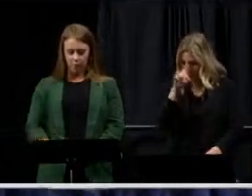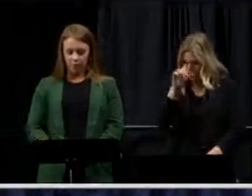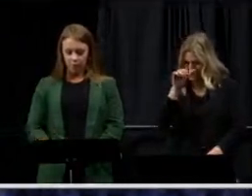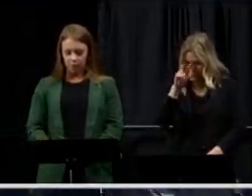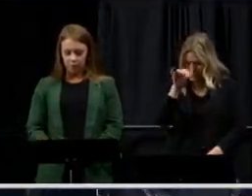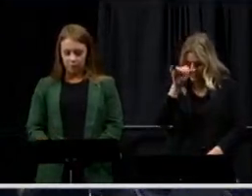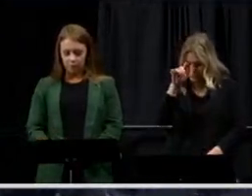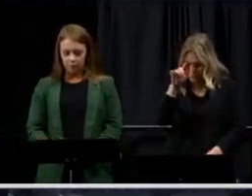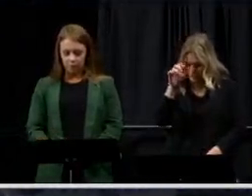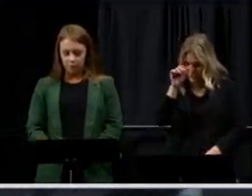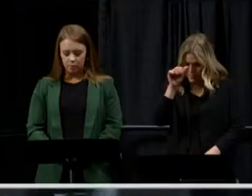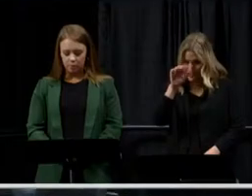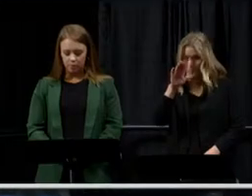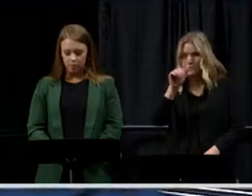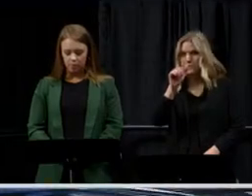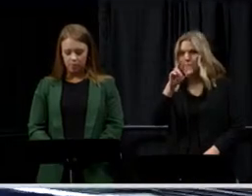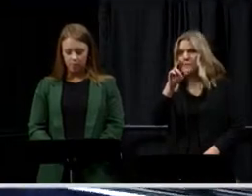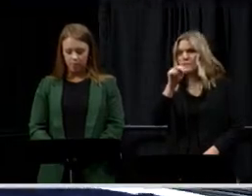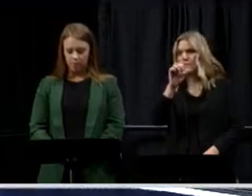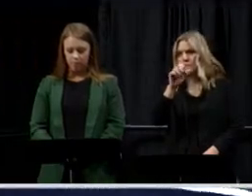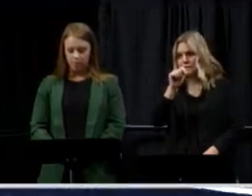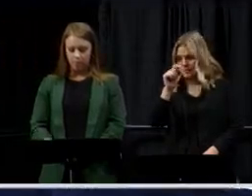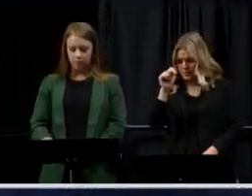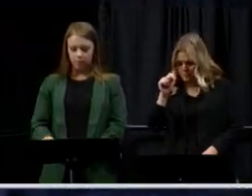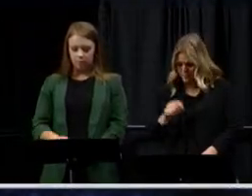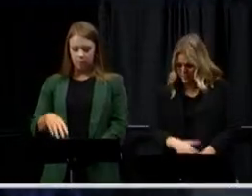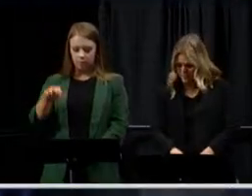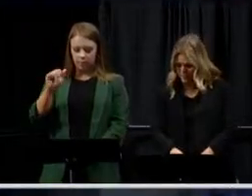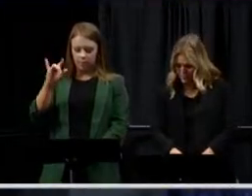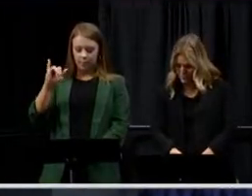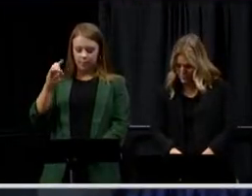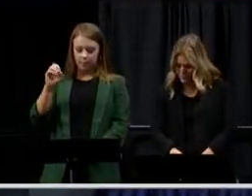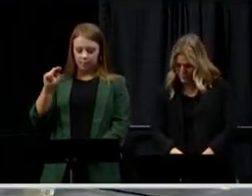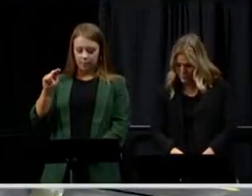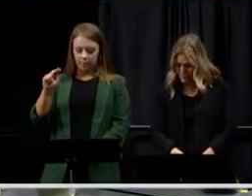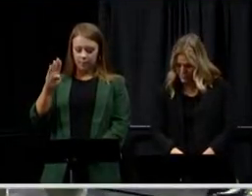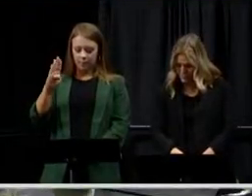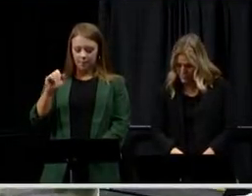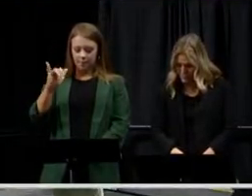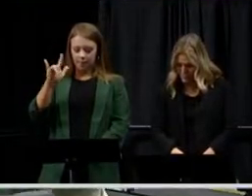David Alexander Barnett. Aiden Christopher Bailey.